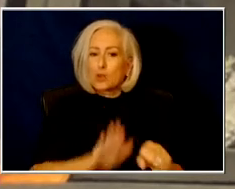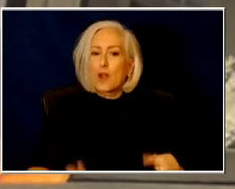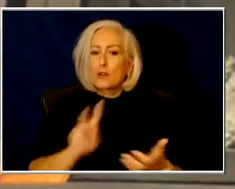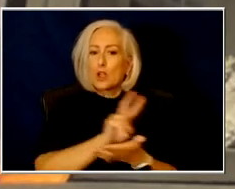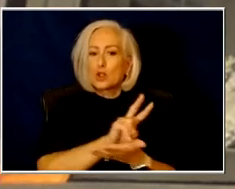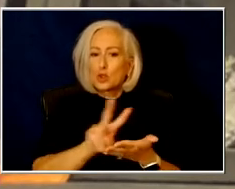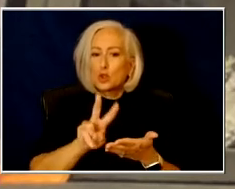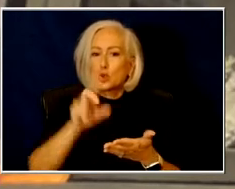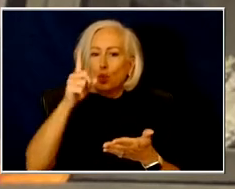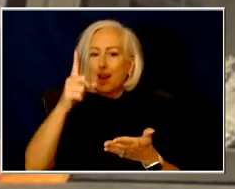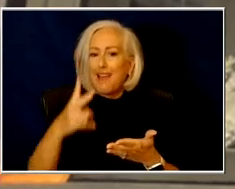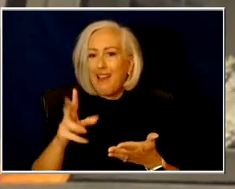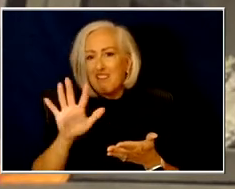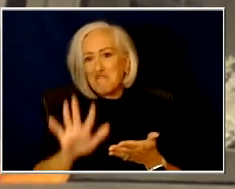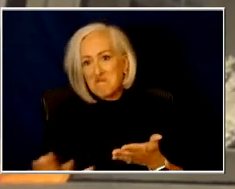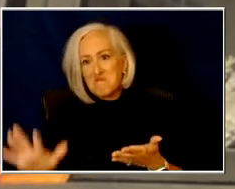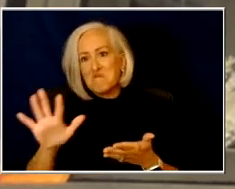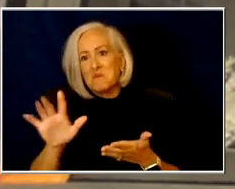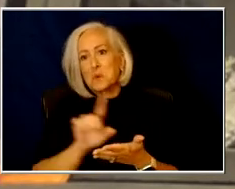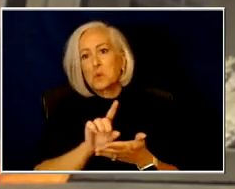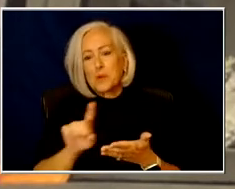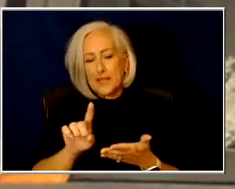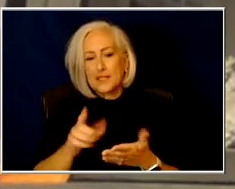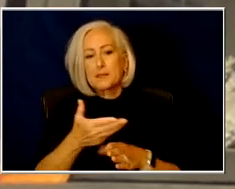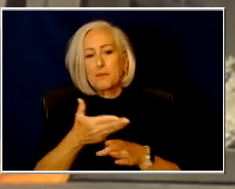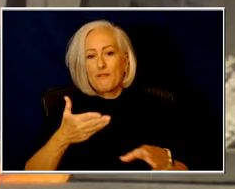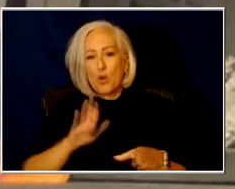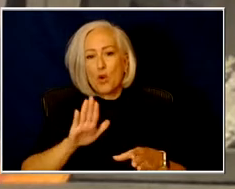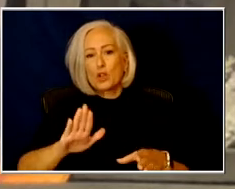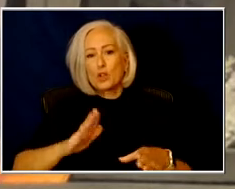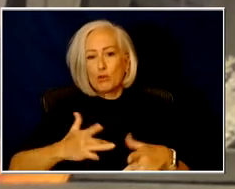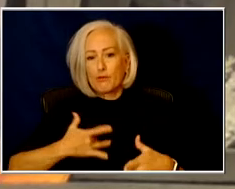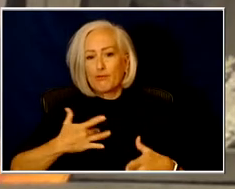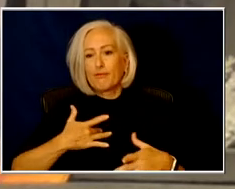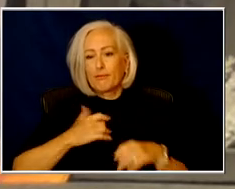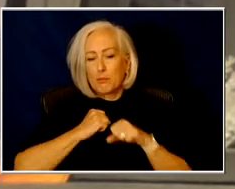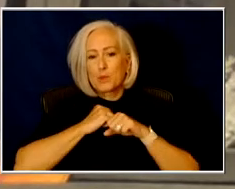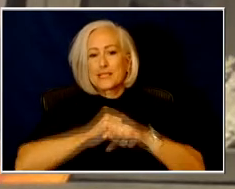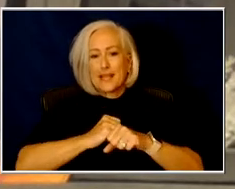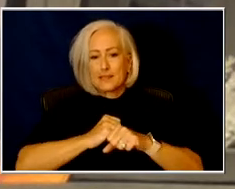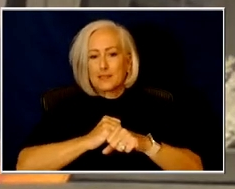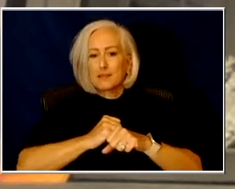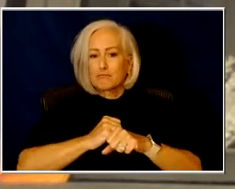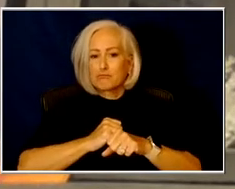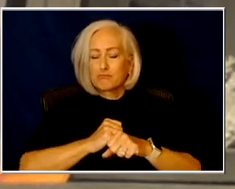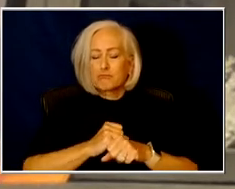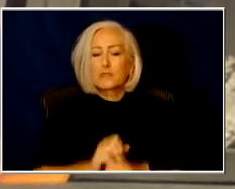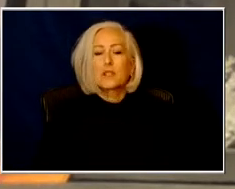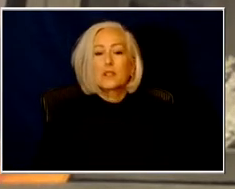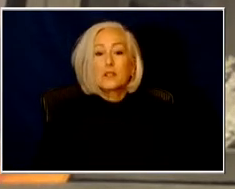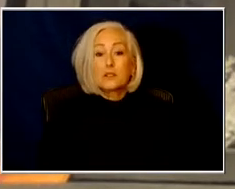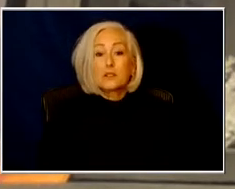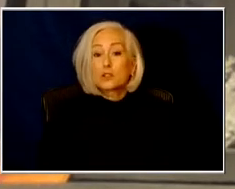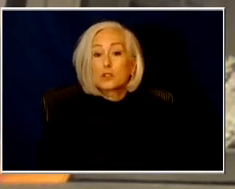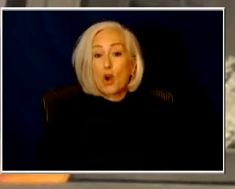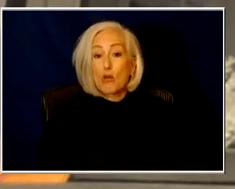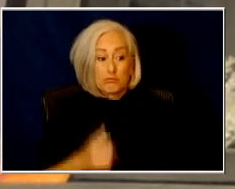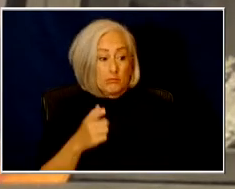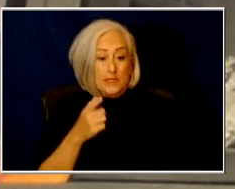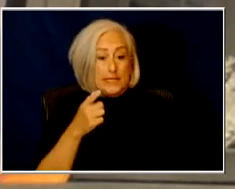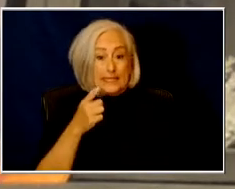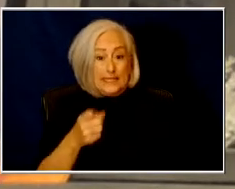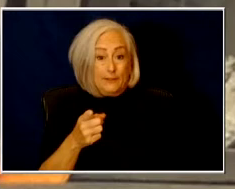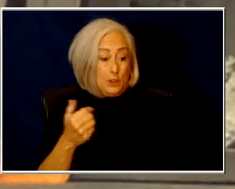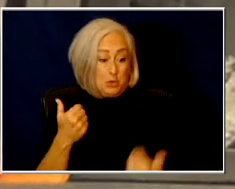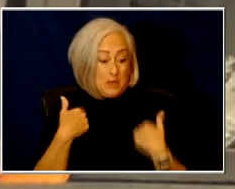so if if you're one that is unlikely to come back for a flu vaccine I would give it now if you had